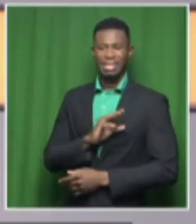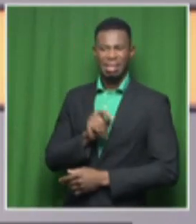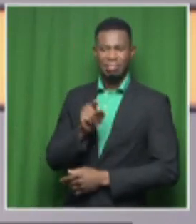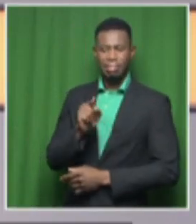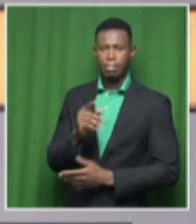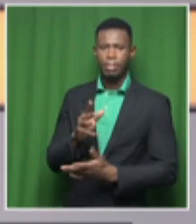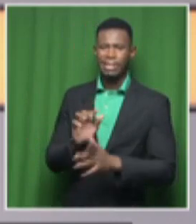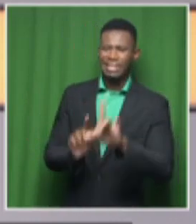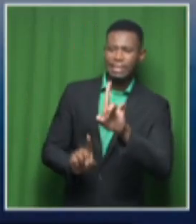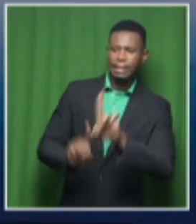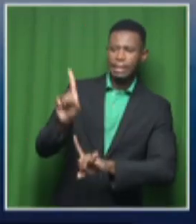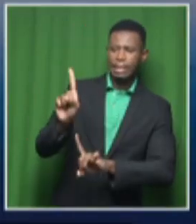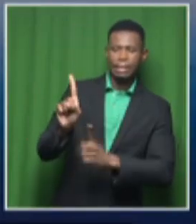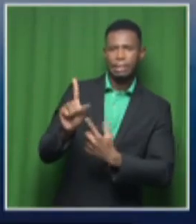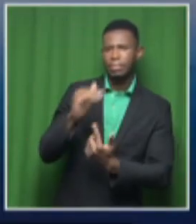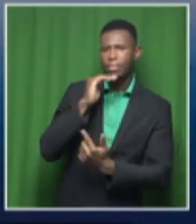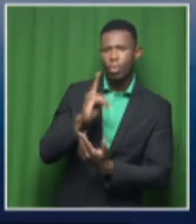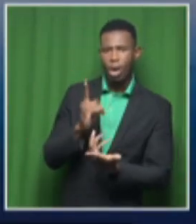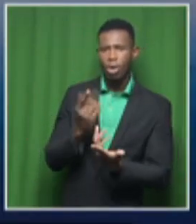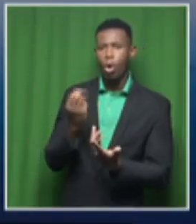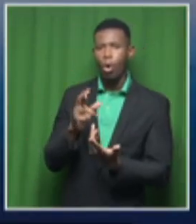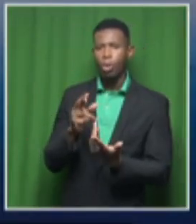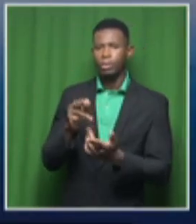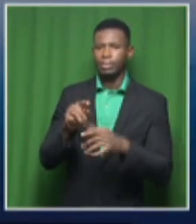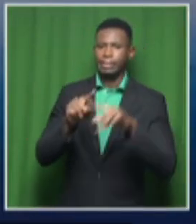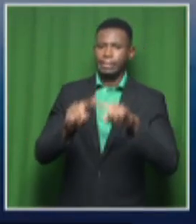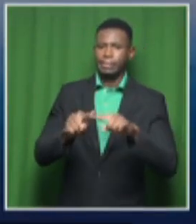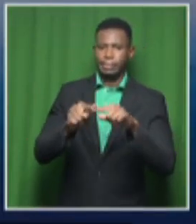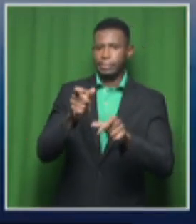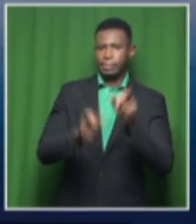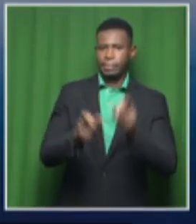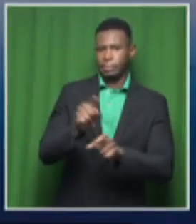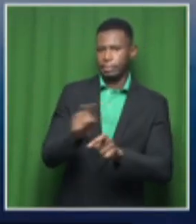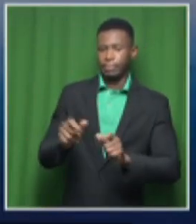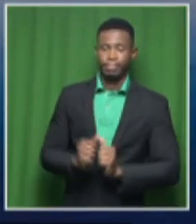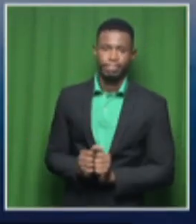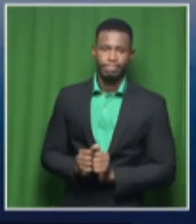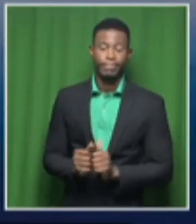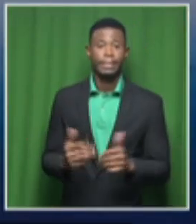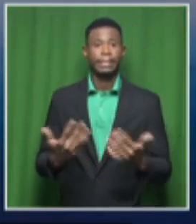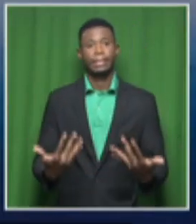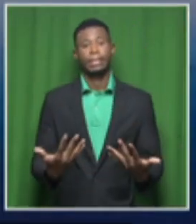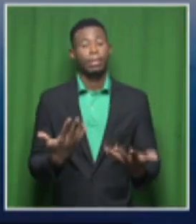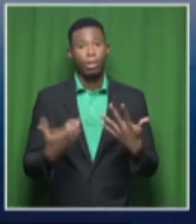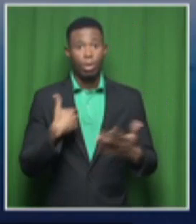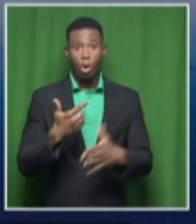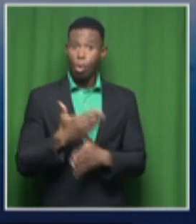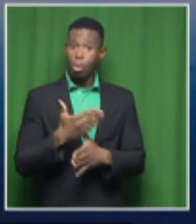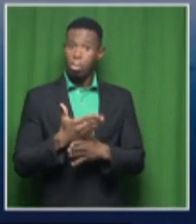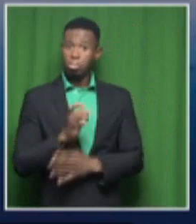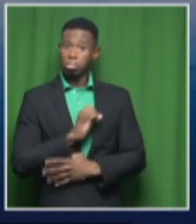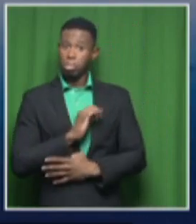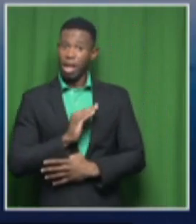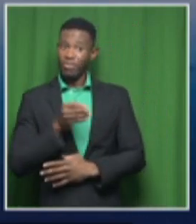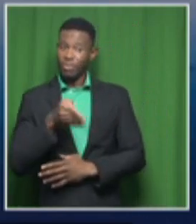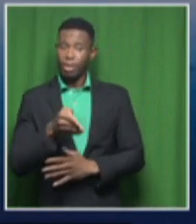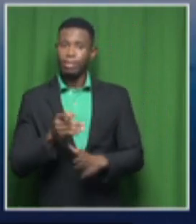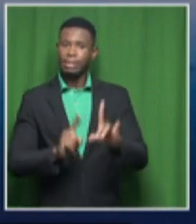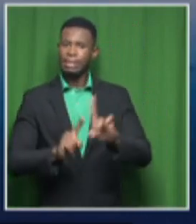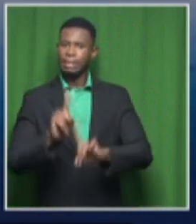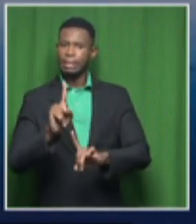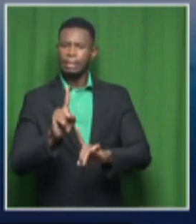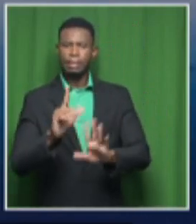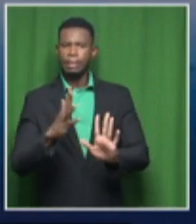everyone? Success is, as an employee, it is achieving that which you hope to achieve within the